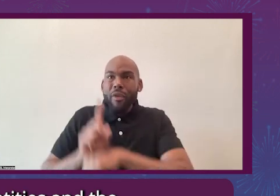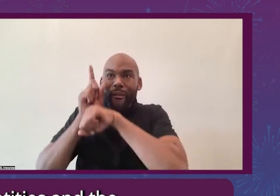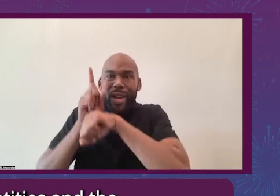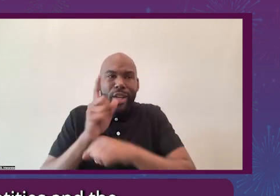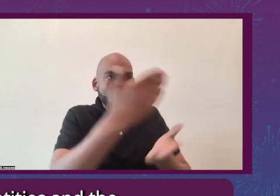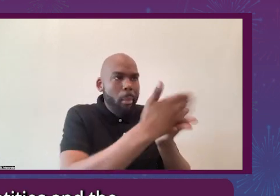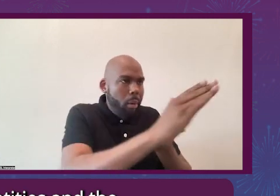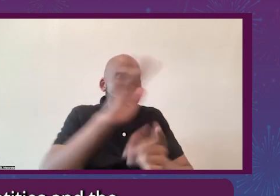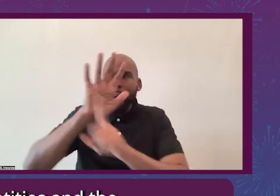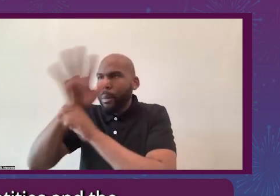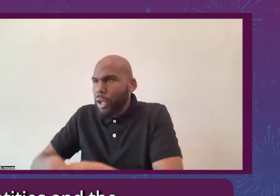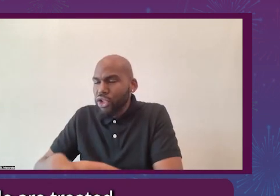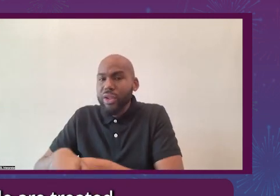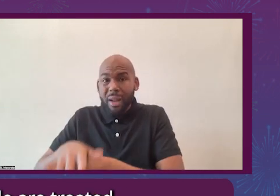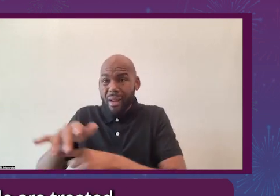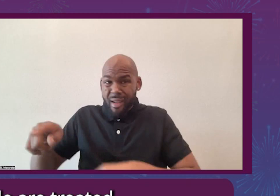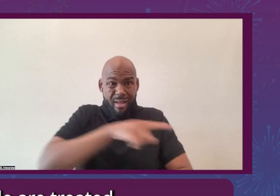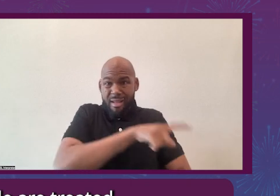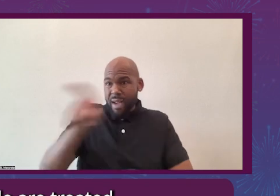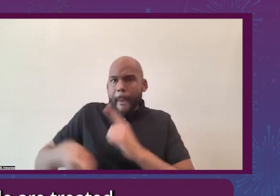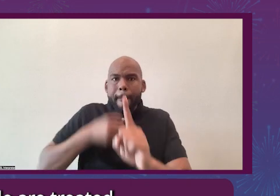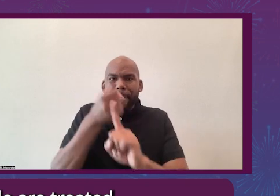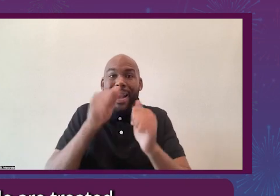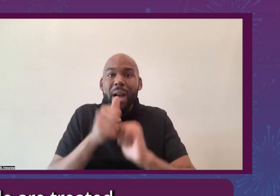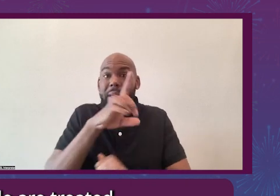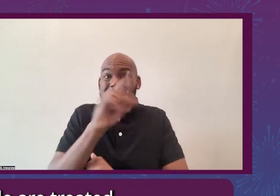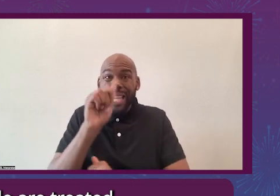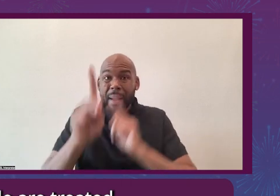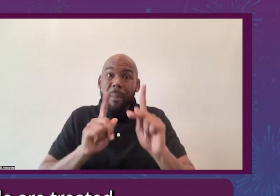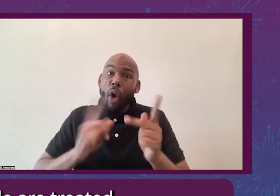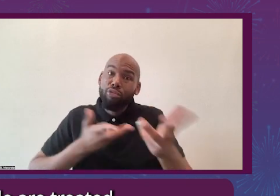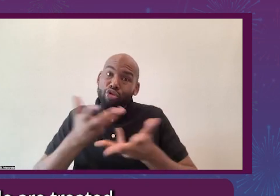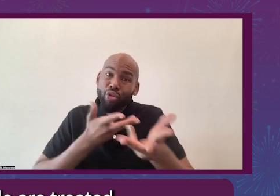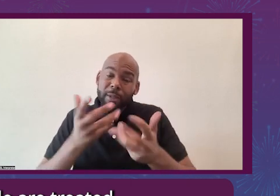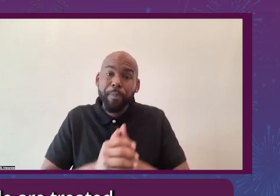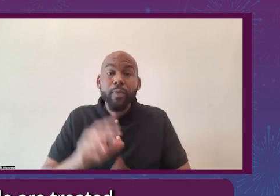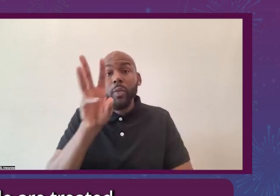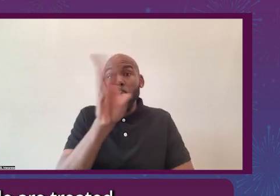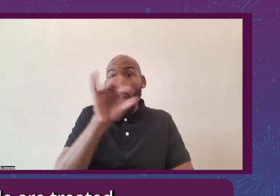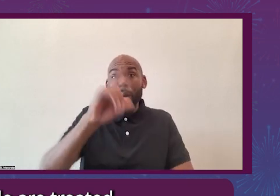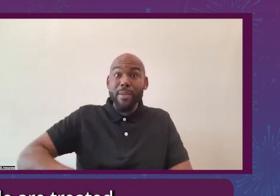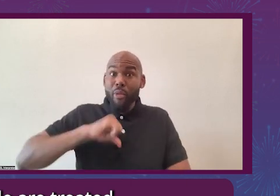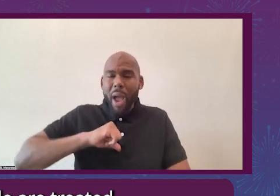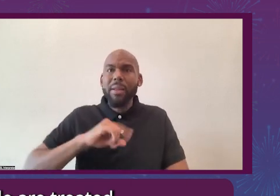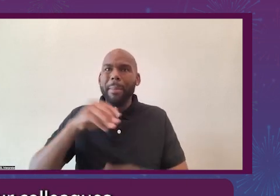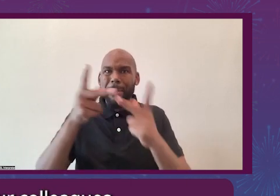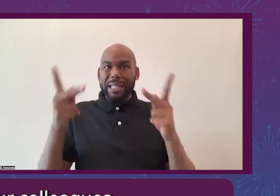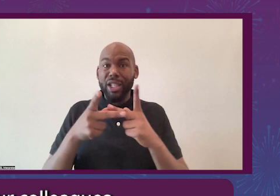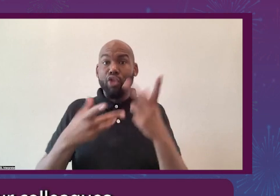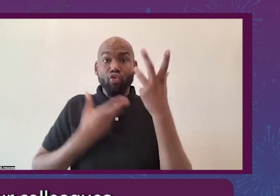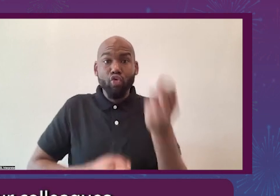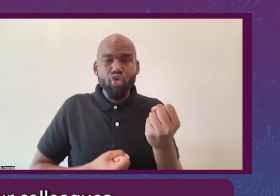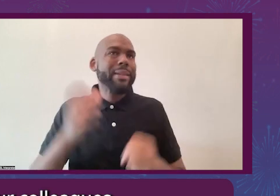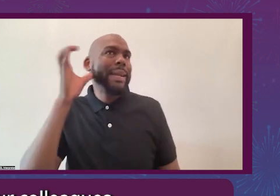privilege, marginalization, and oppression that impact how disabled people are treated. WID is proud to be in a position of trust